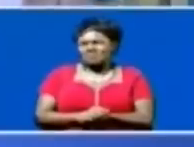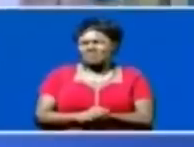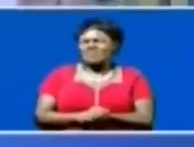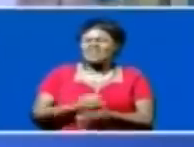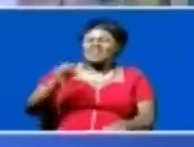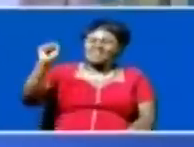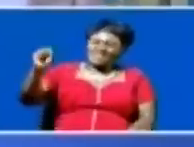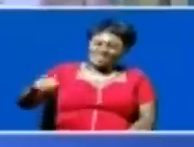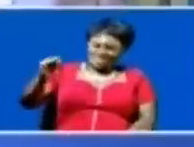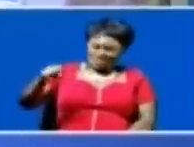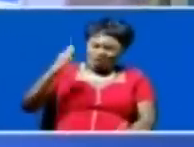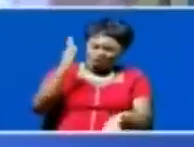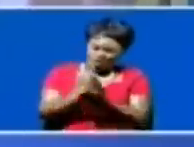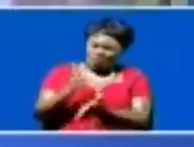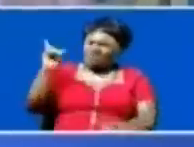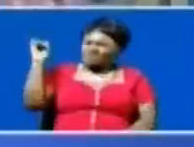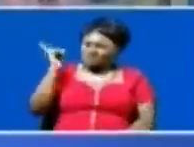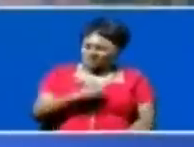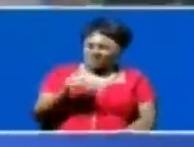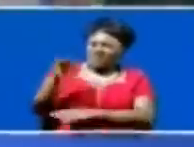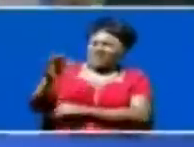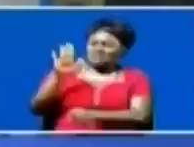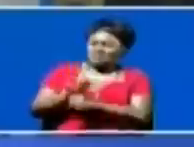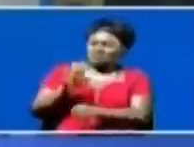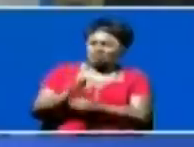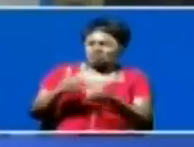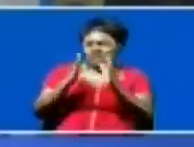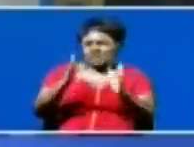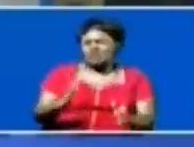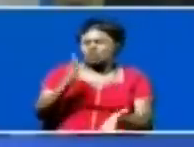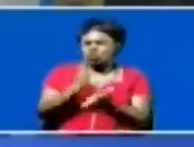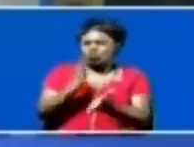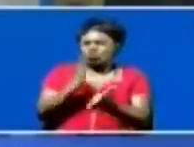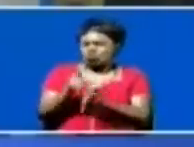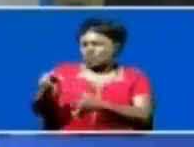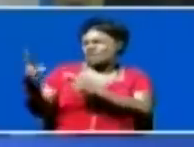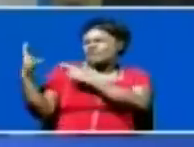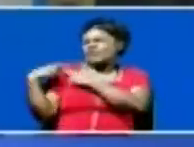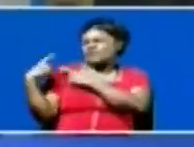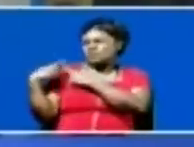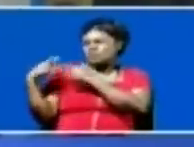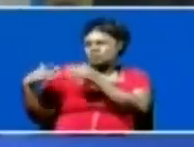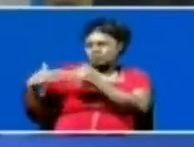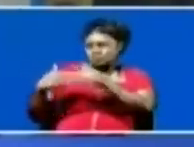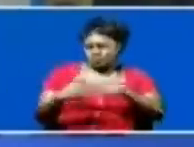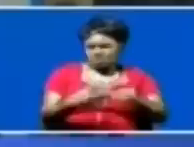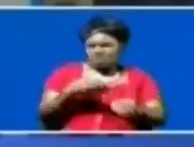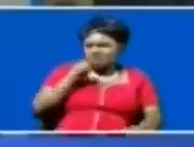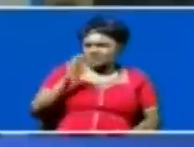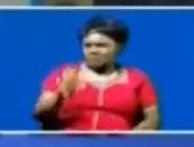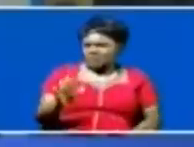Yes, Linda, I can confirm, and we've asked the majority leader whether indeed he was responsible, and his answer